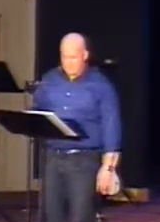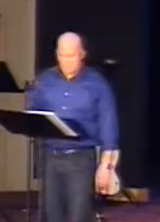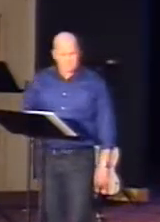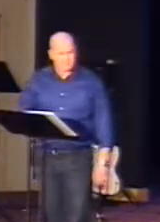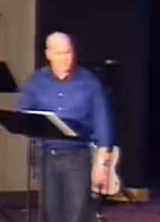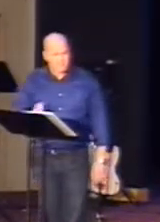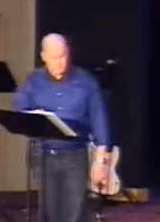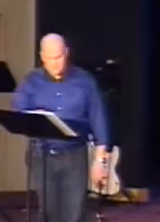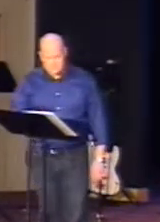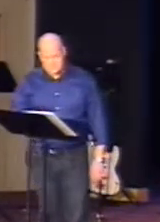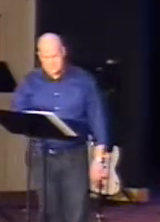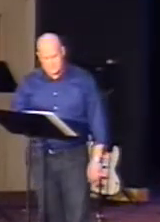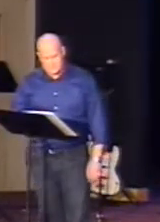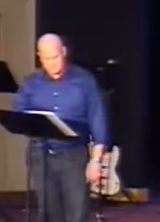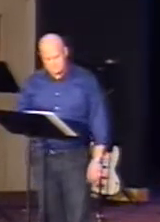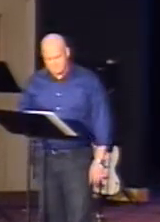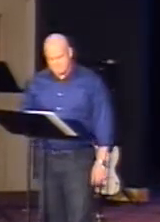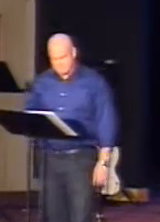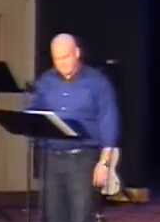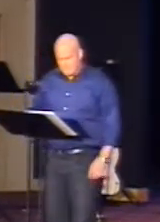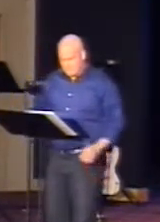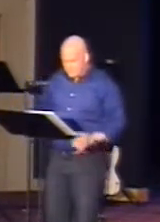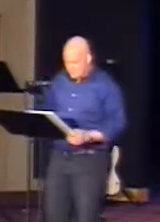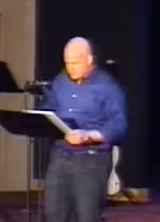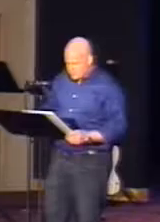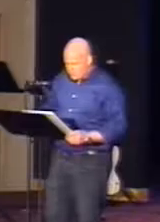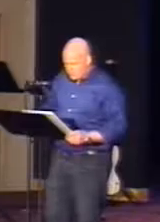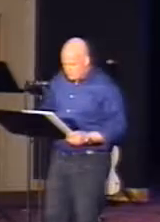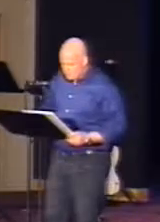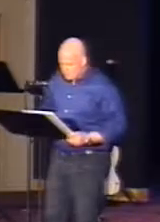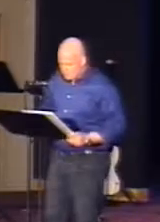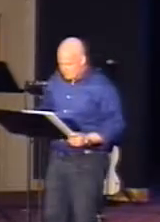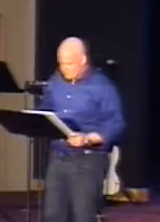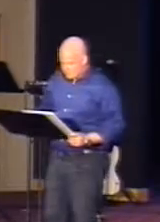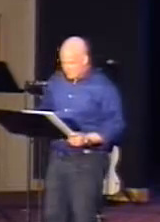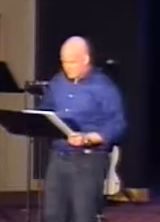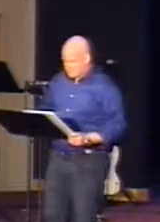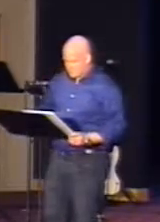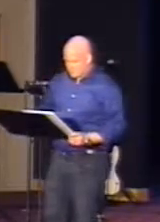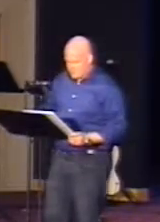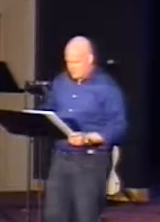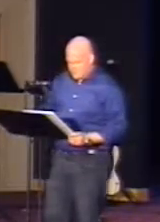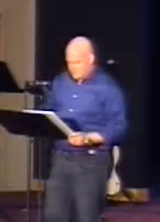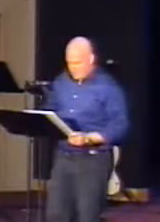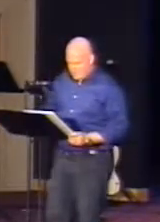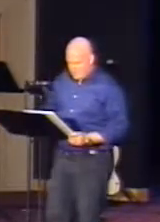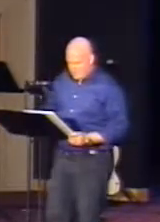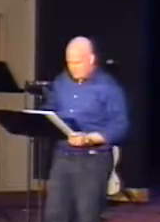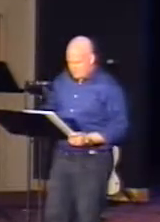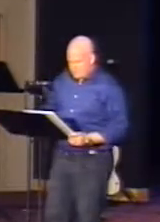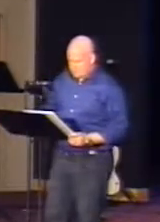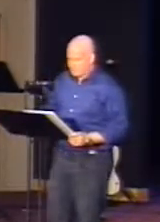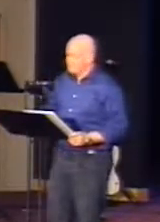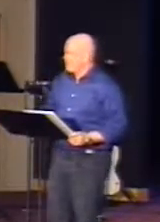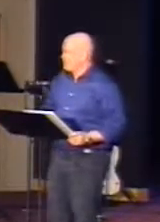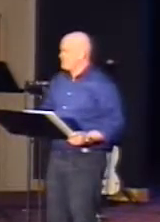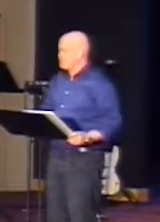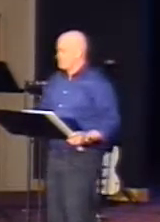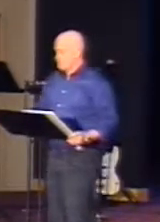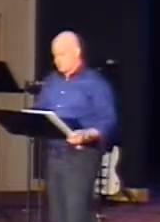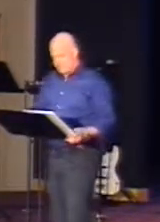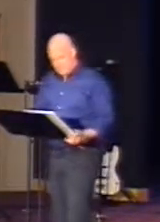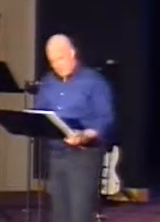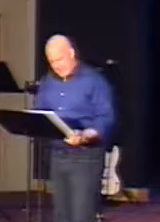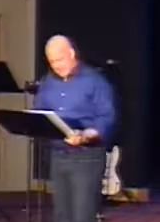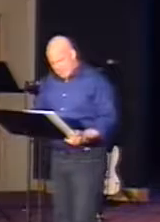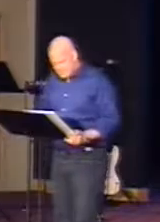burning up? I must go see it. When the Lord saw Moses coming to take a closer look, God called to him from the middle of the